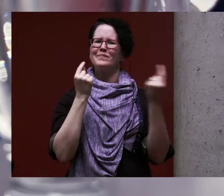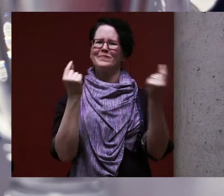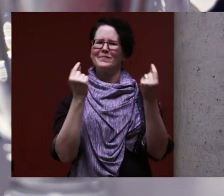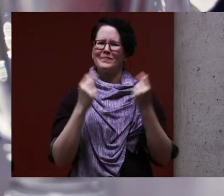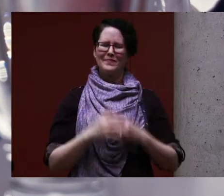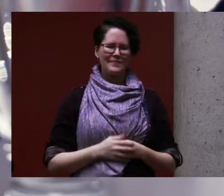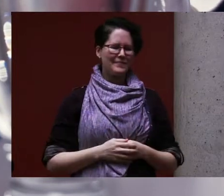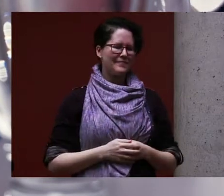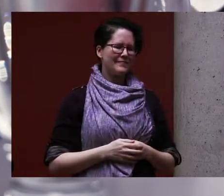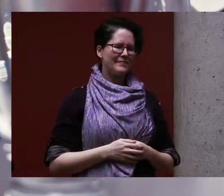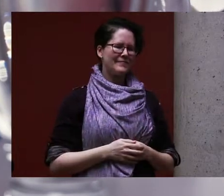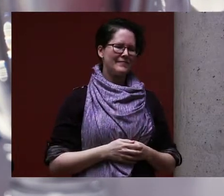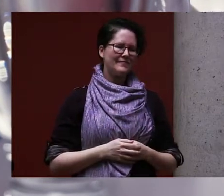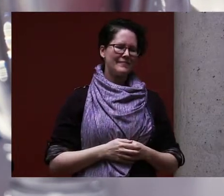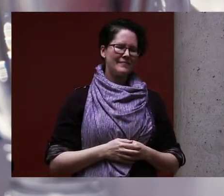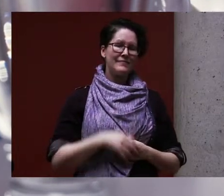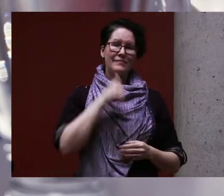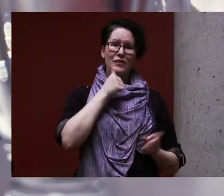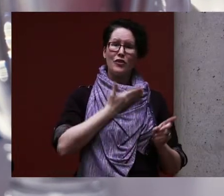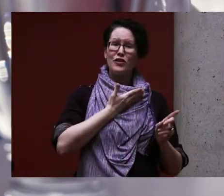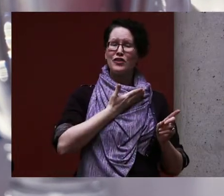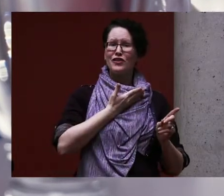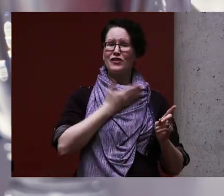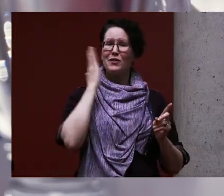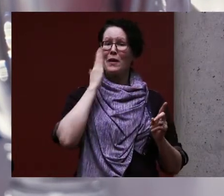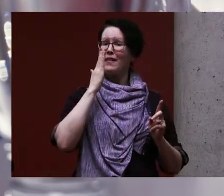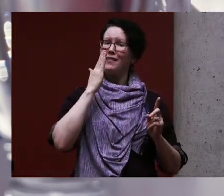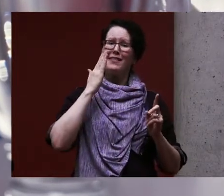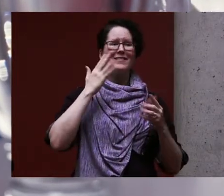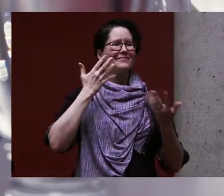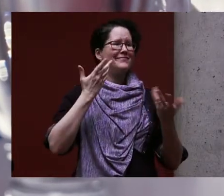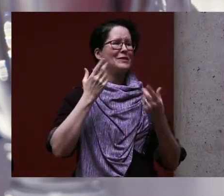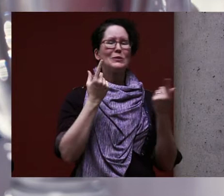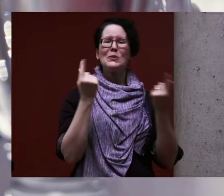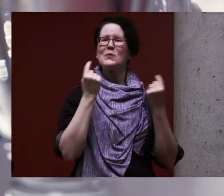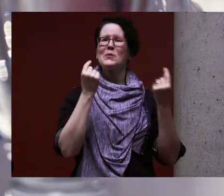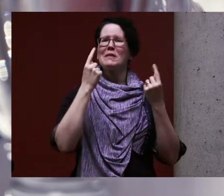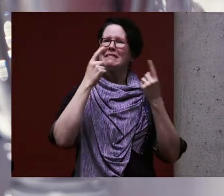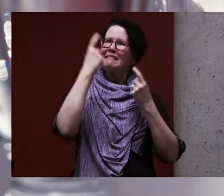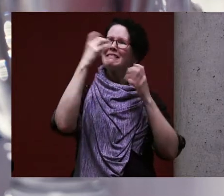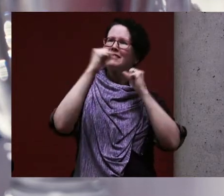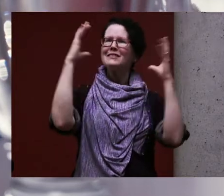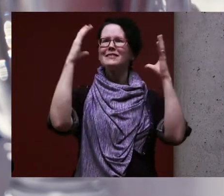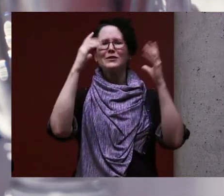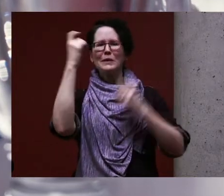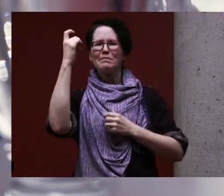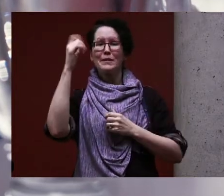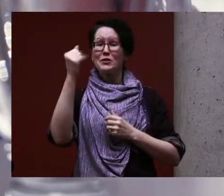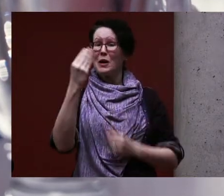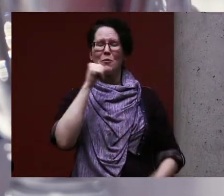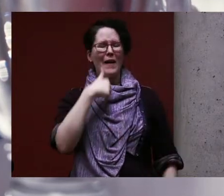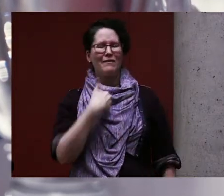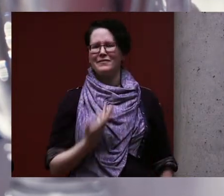Laura will never fulfill the typical childhood dreams that every young girl has. She will never have a job. She will